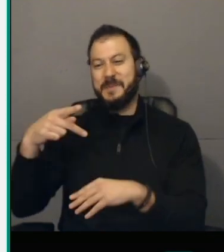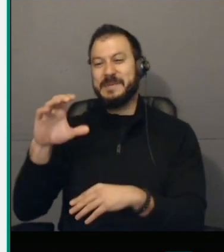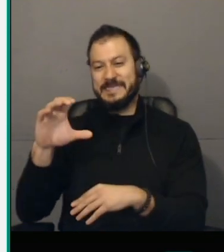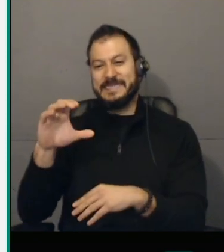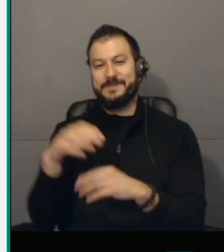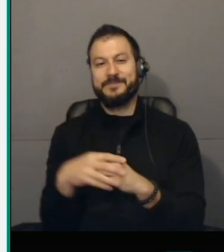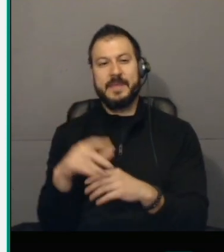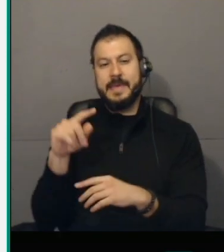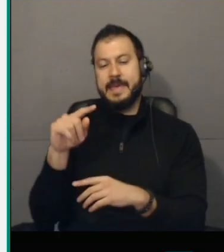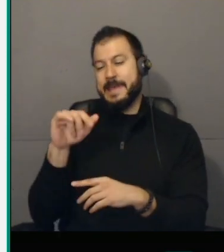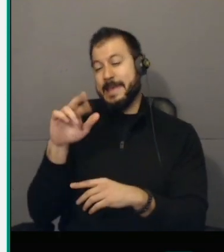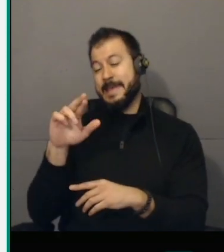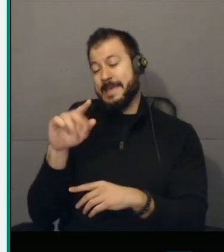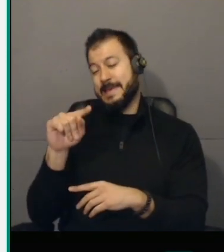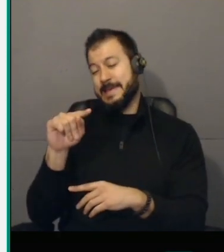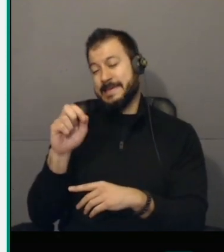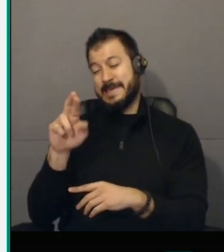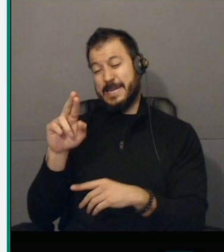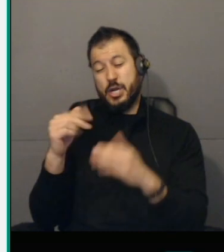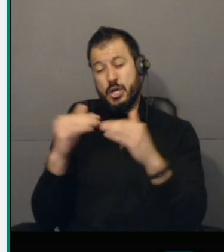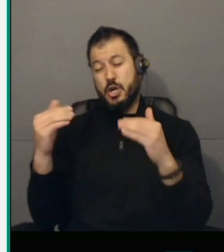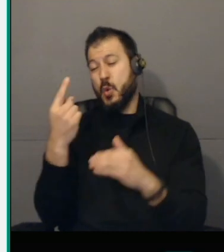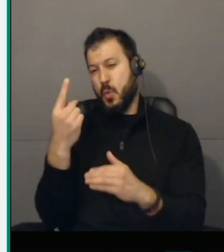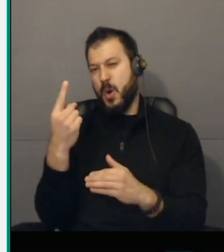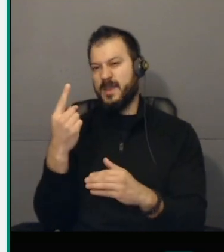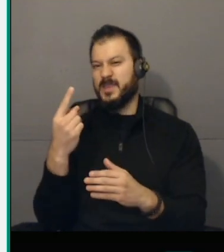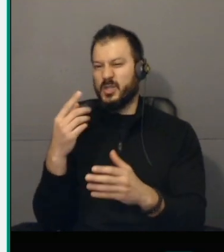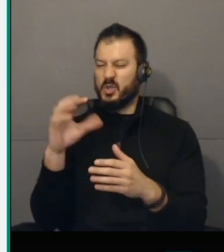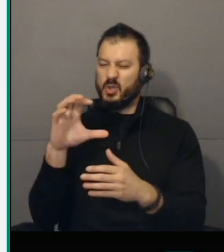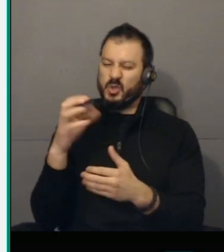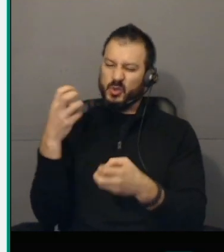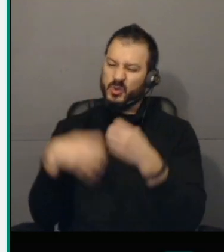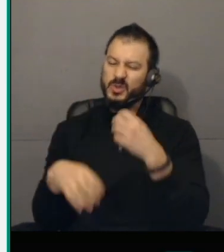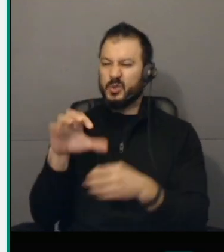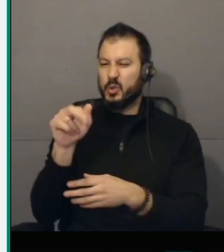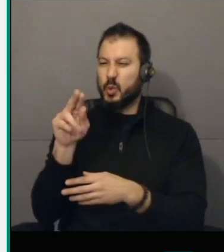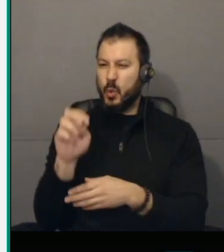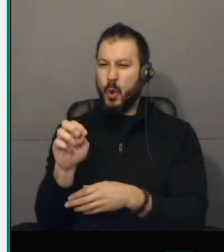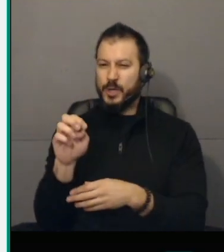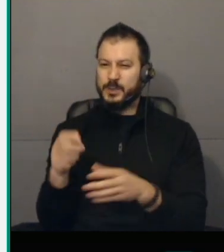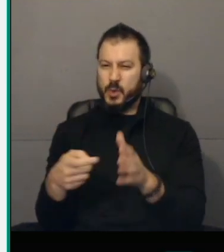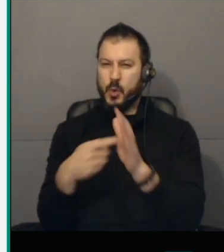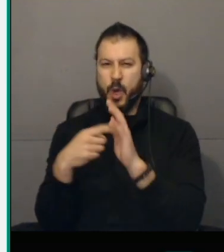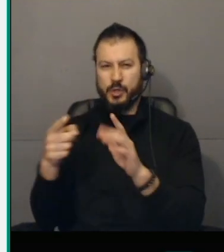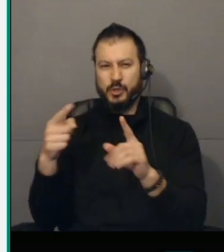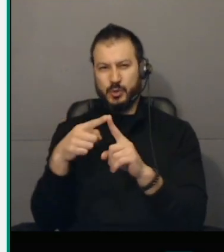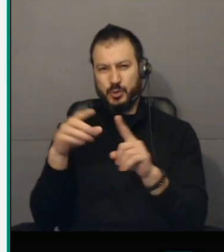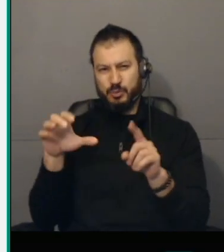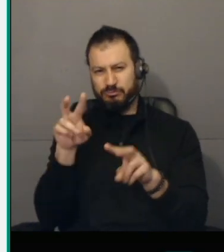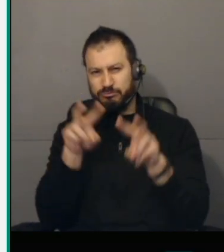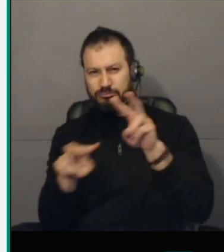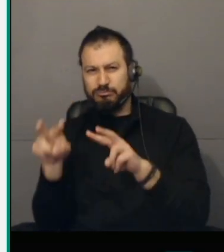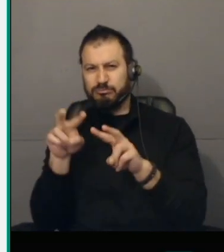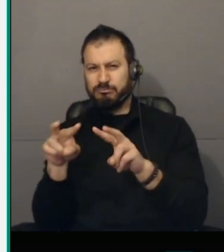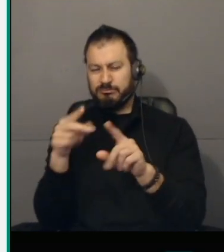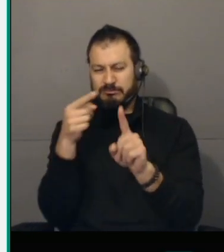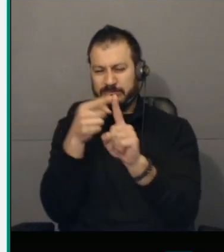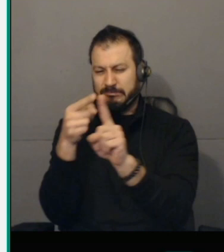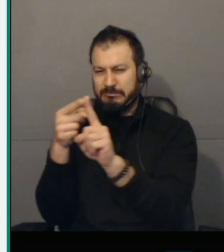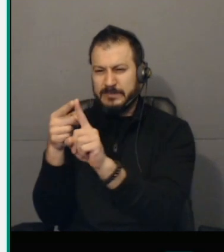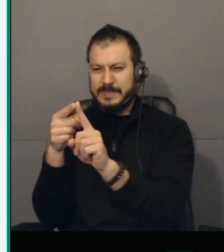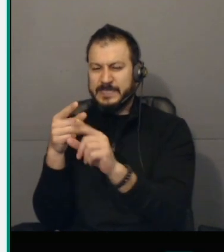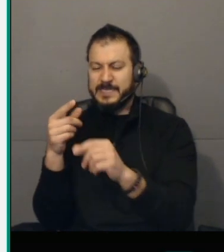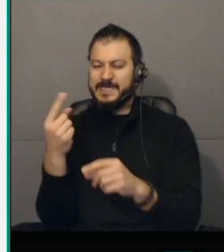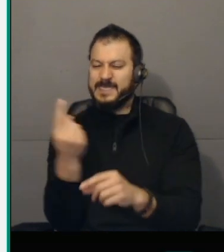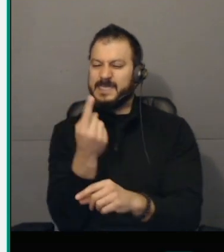that's quite coarse and requires you to specify a shading rate on a per draw granularity. What that means is you essentially select a